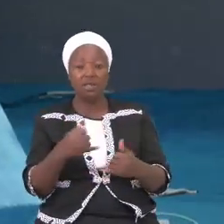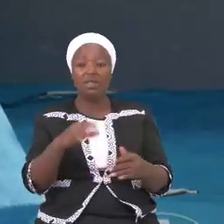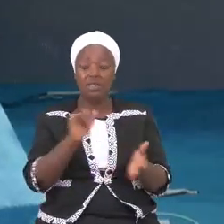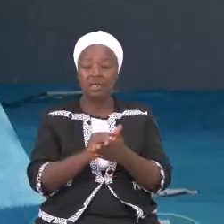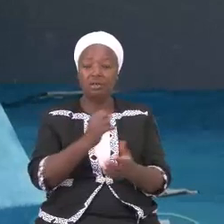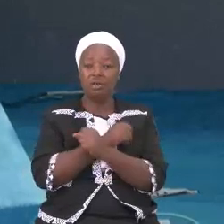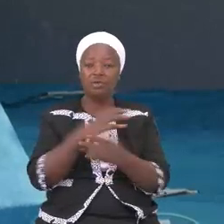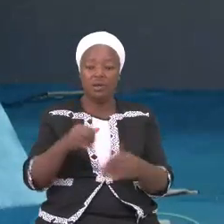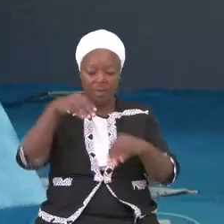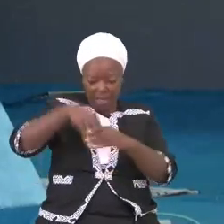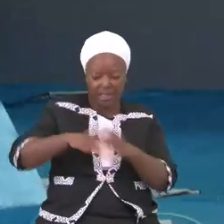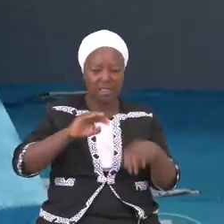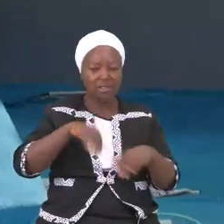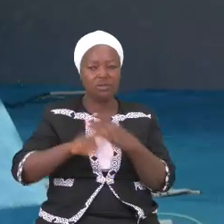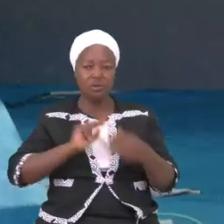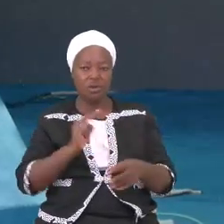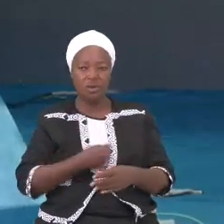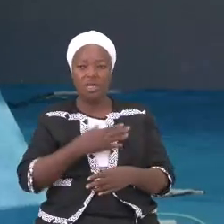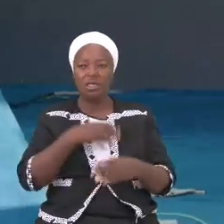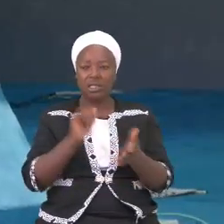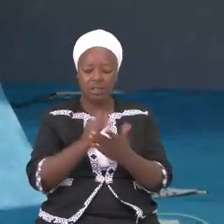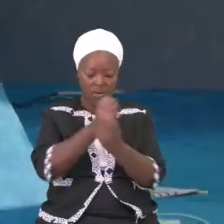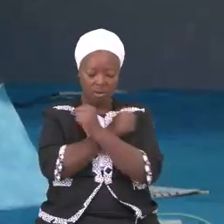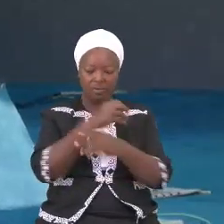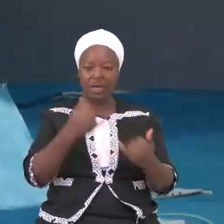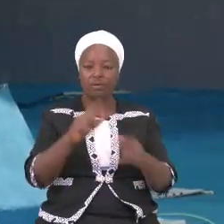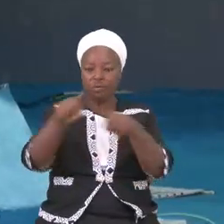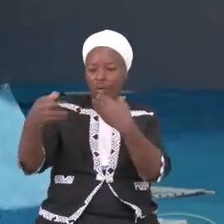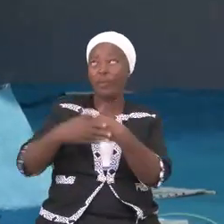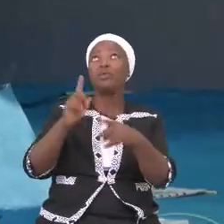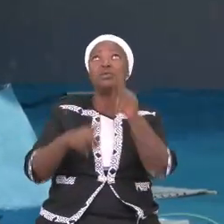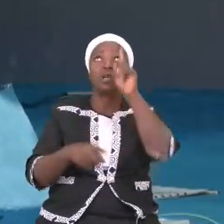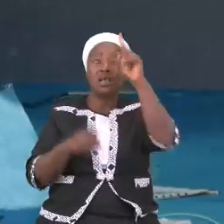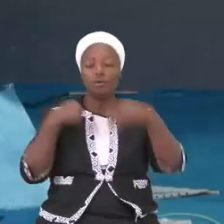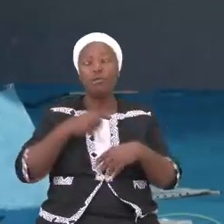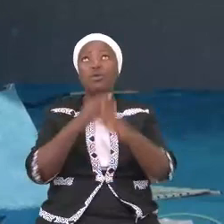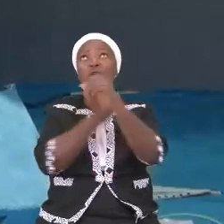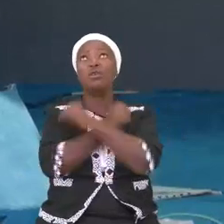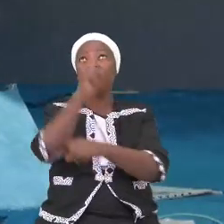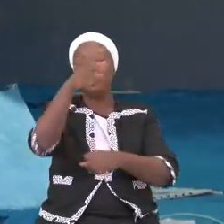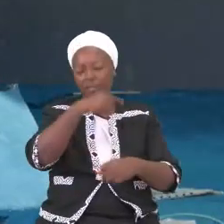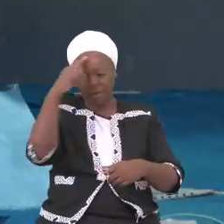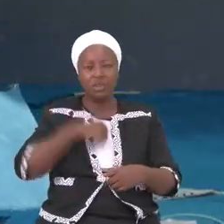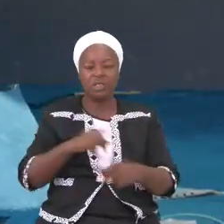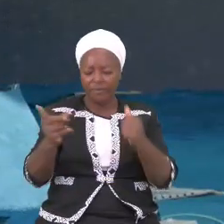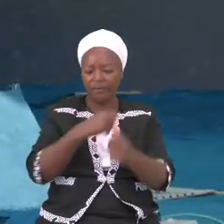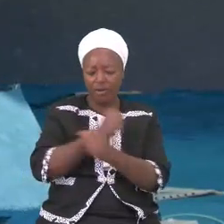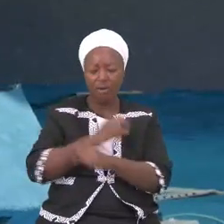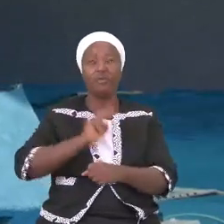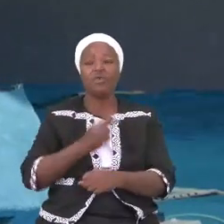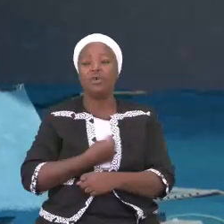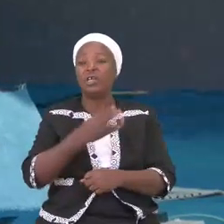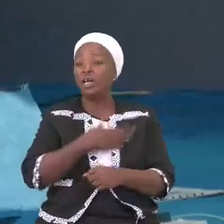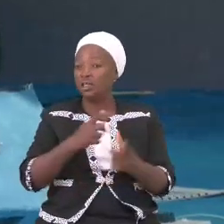to him. We love him because he first loved us. And then we love the brethren, the body